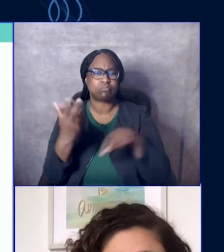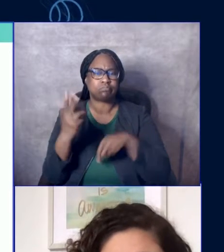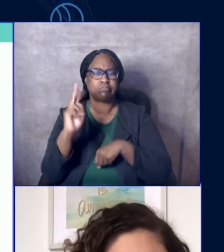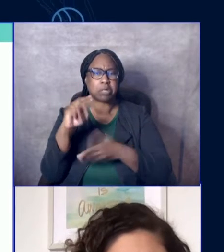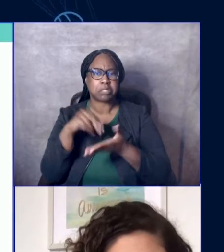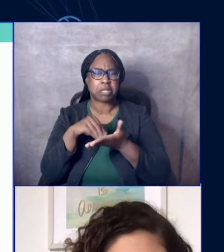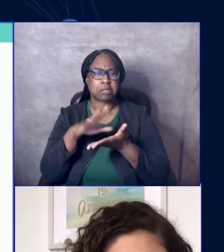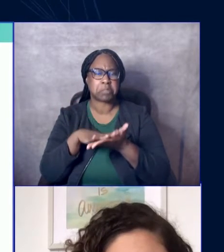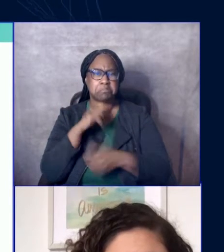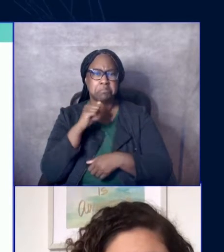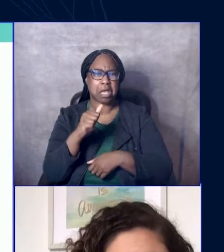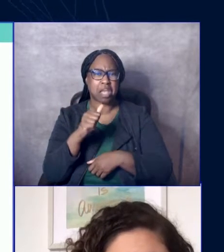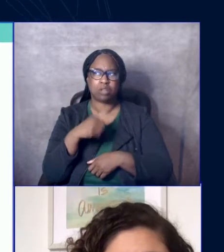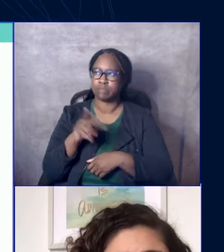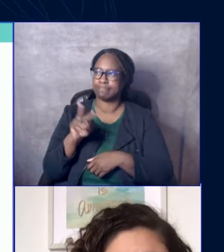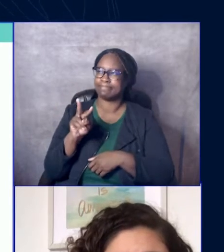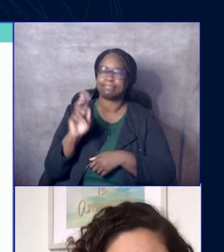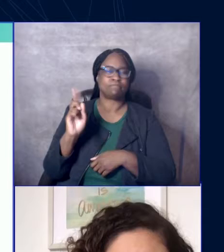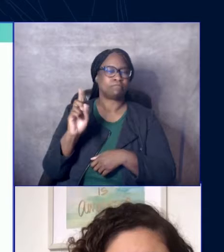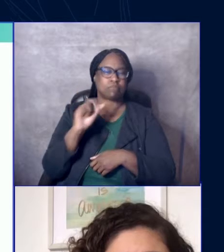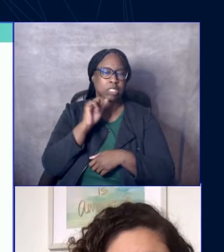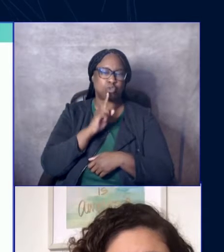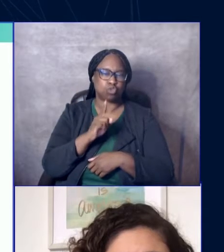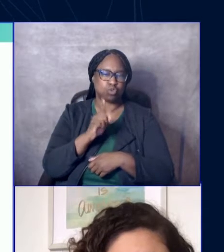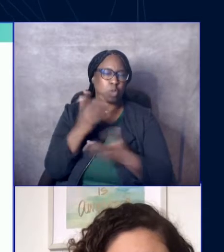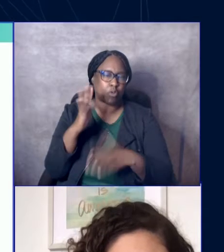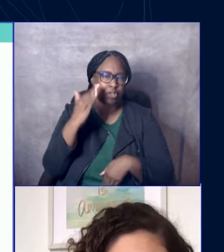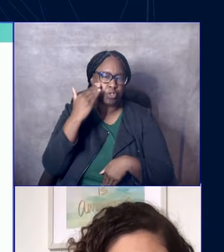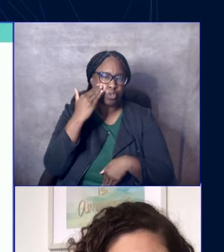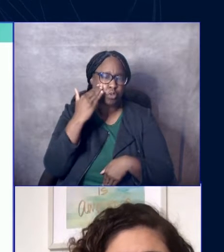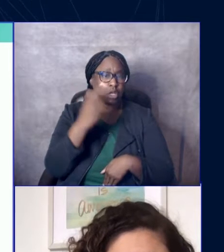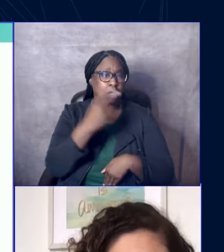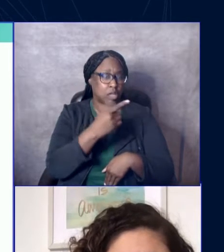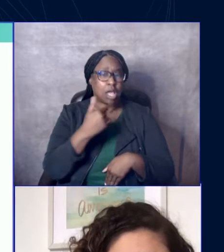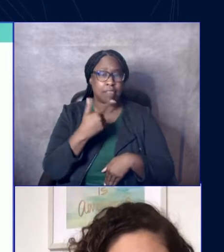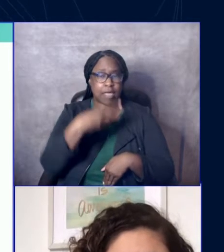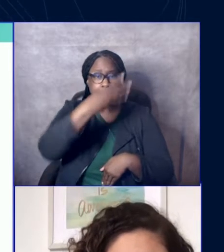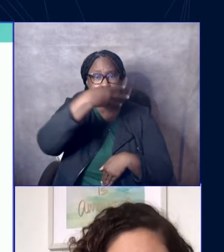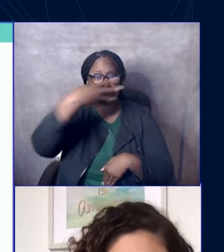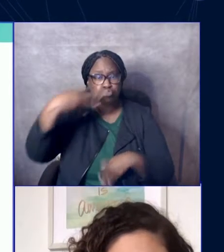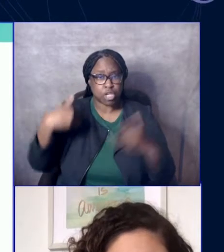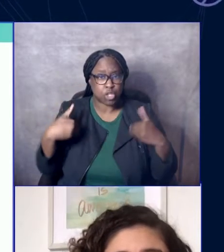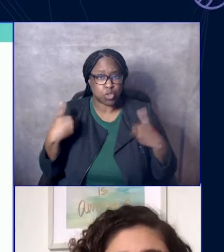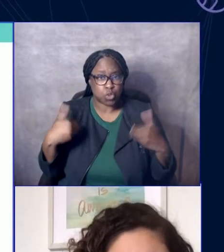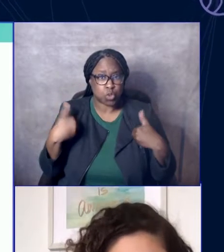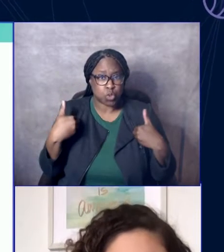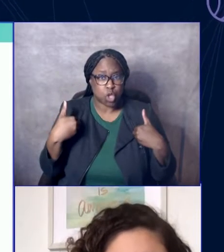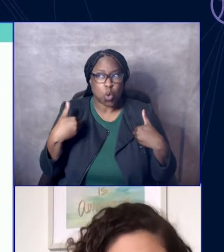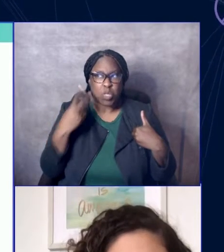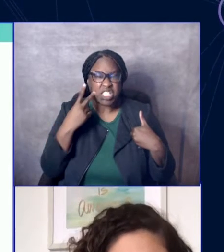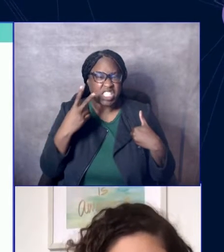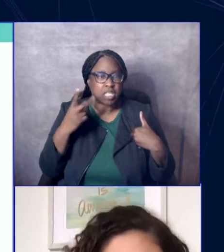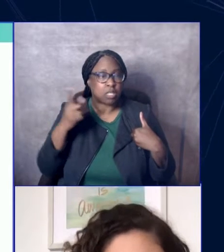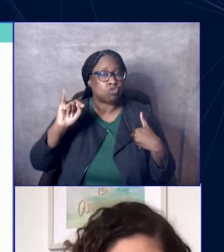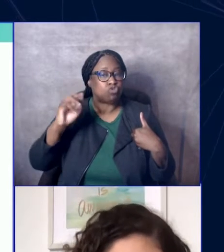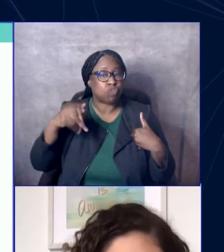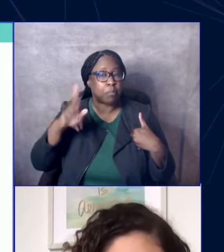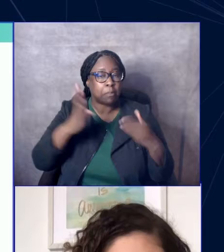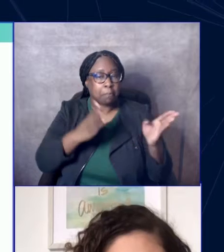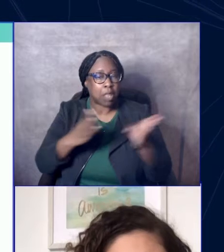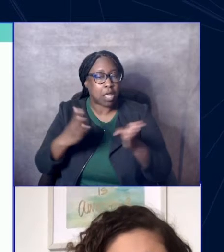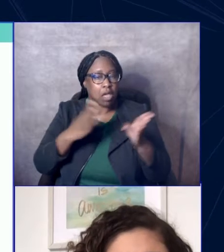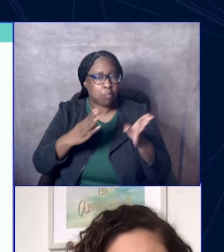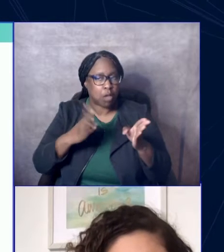that was not true. We had seen immigrant youth being put on a path to deportation by the Trump administration. That was our lived